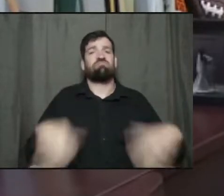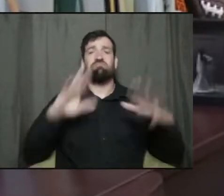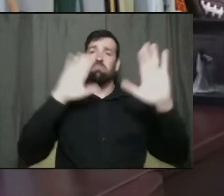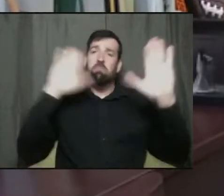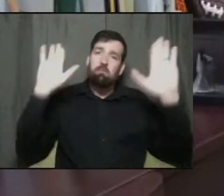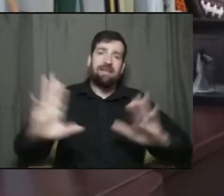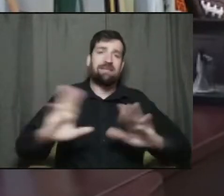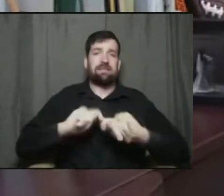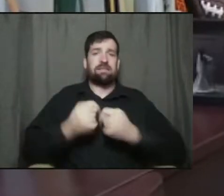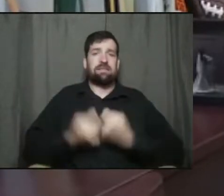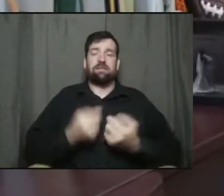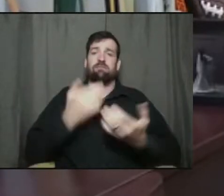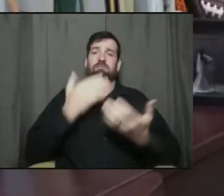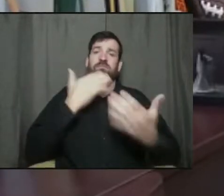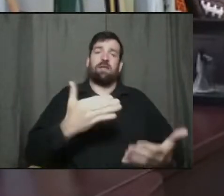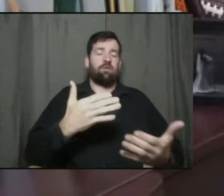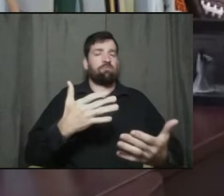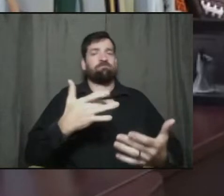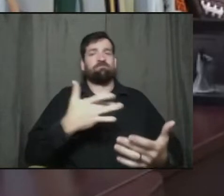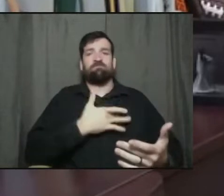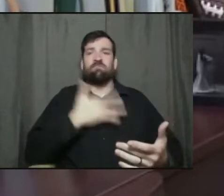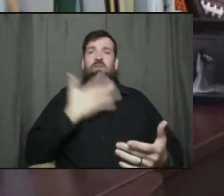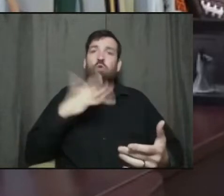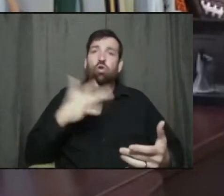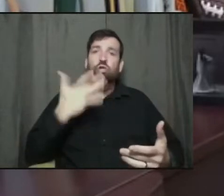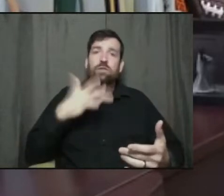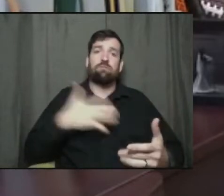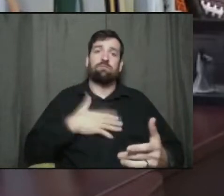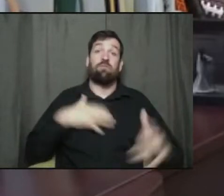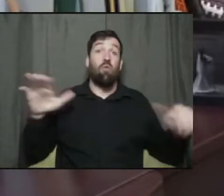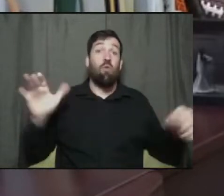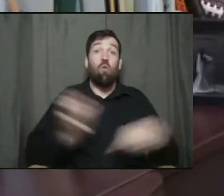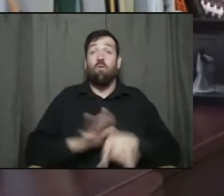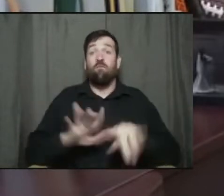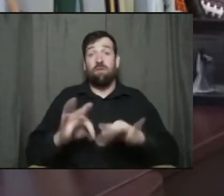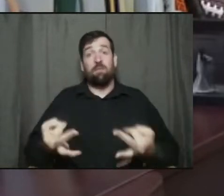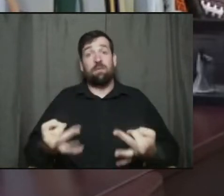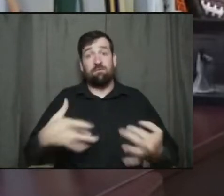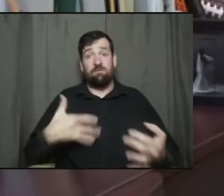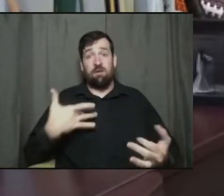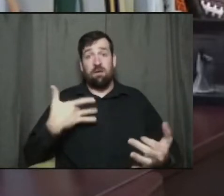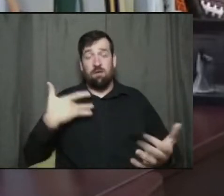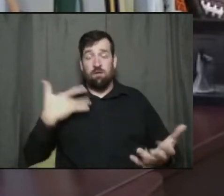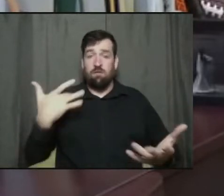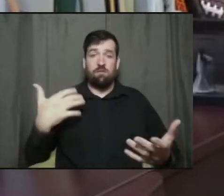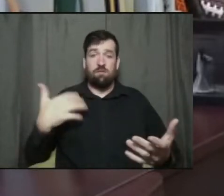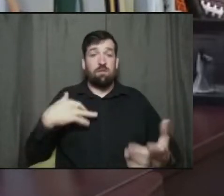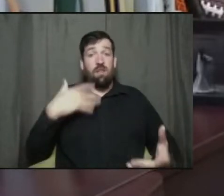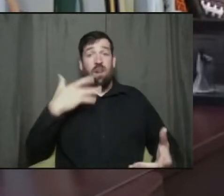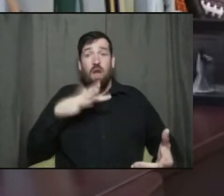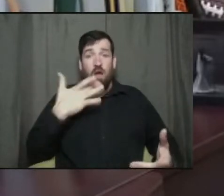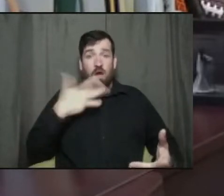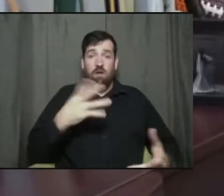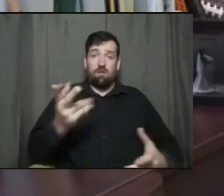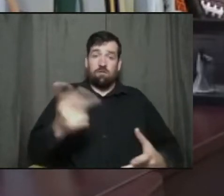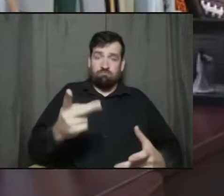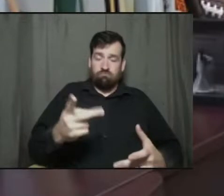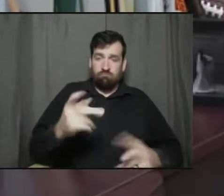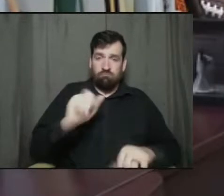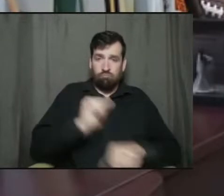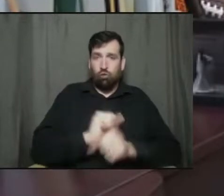thankful, so fortunate. My entire family does, and feel so lucky to have you guys to work with.